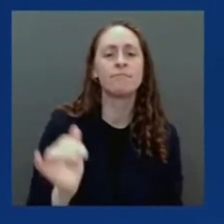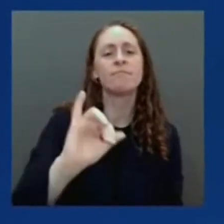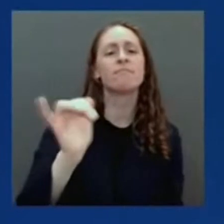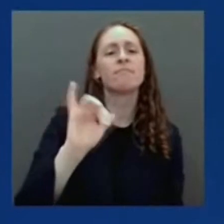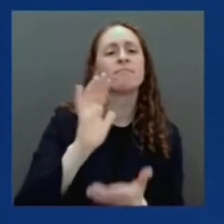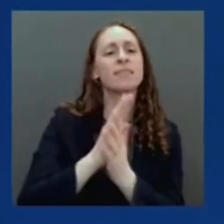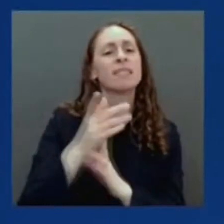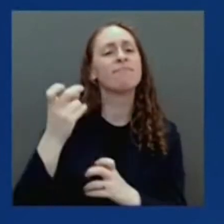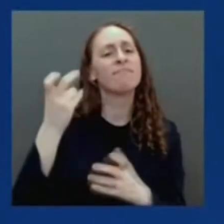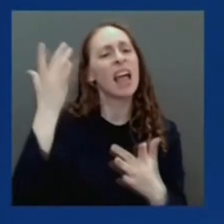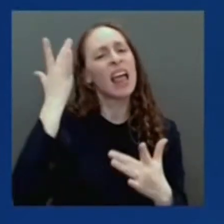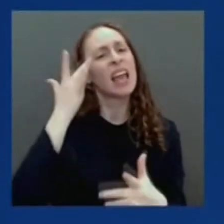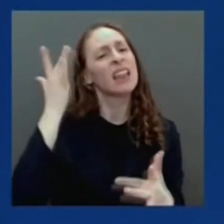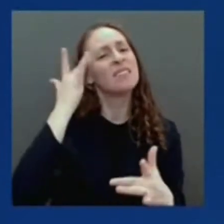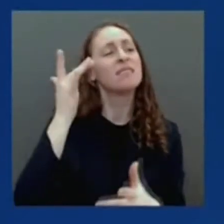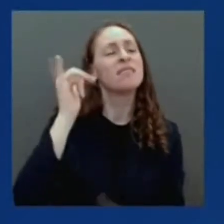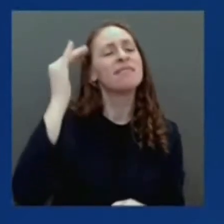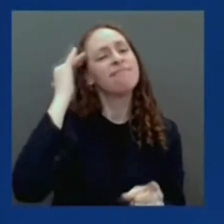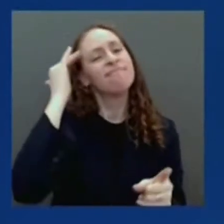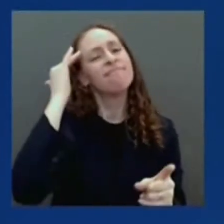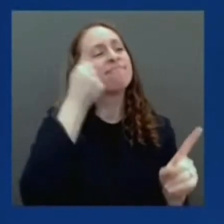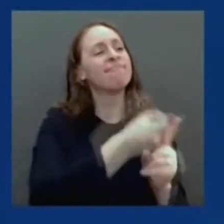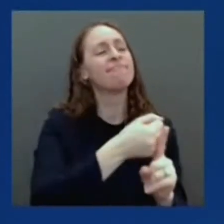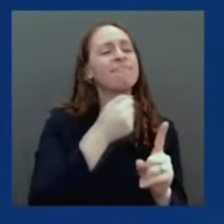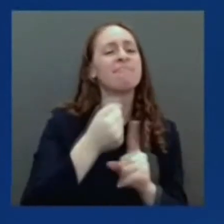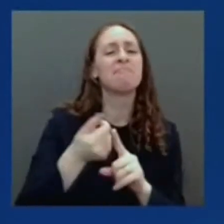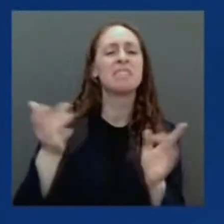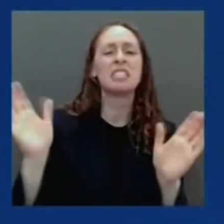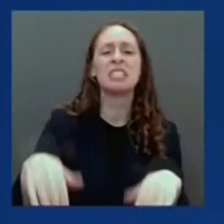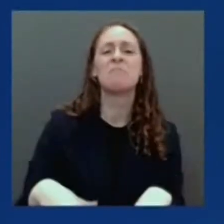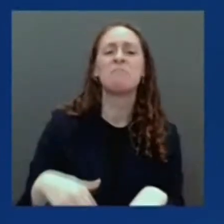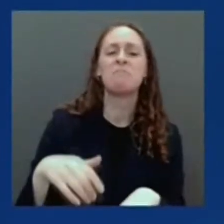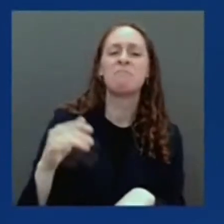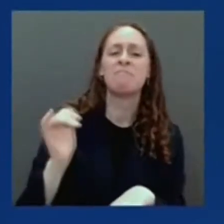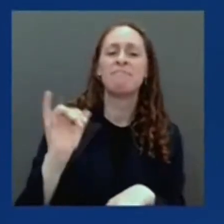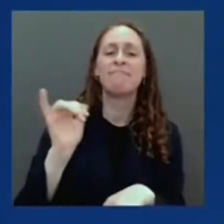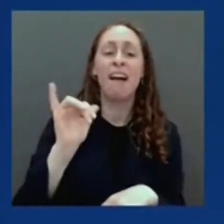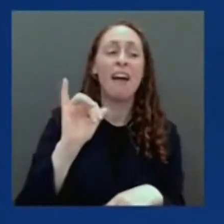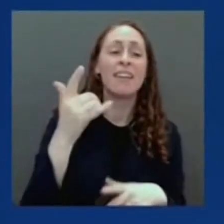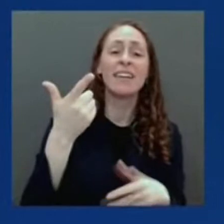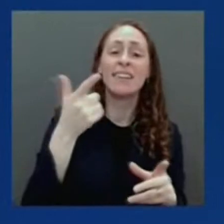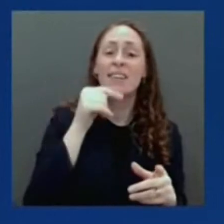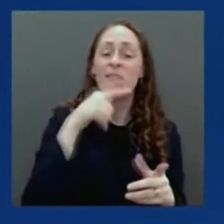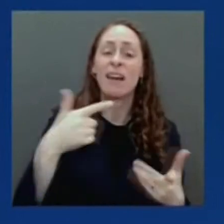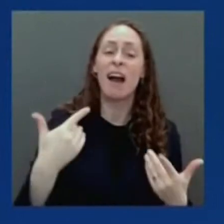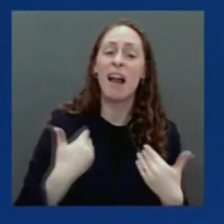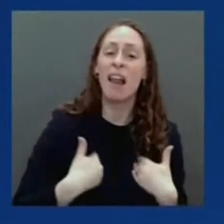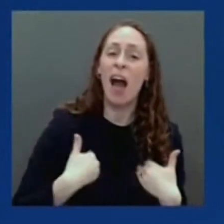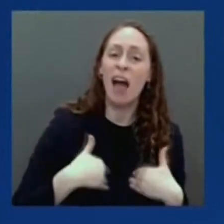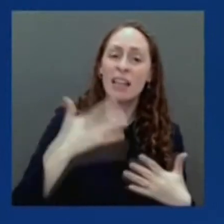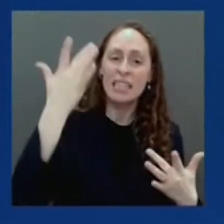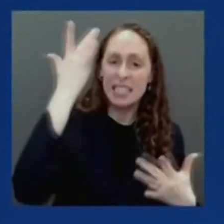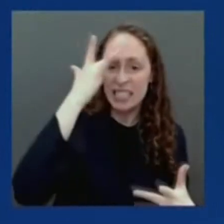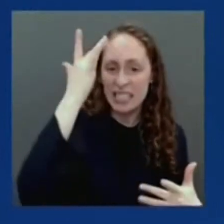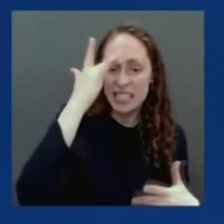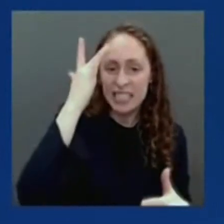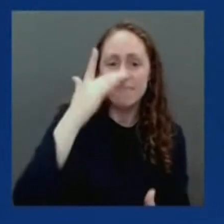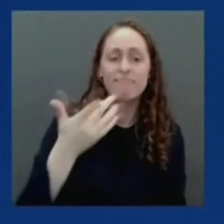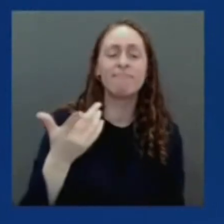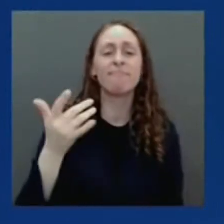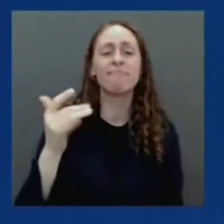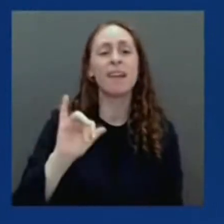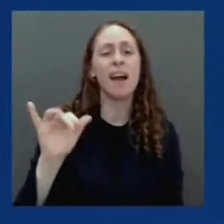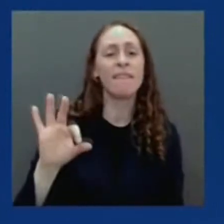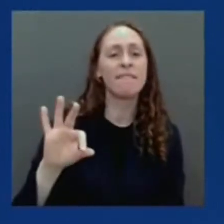society. The RSVs, the parainfluenzas, the influenzas Where it's there, it's present.